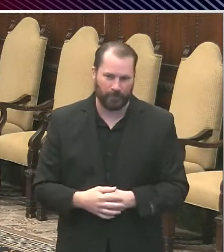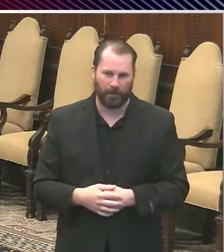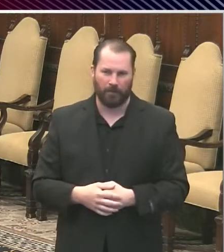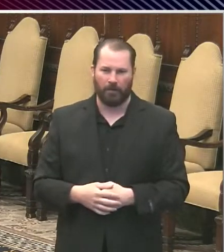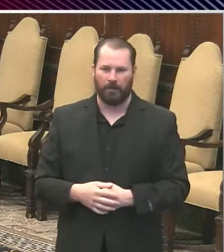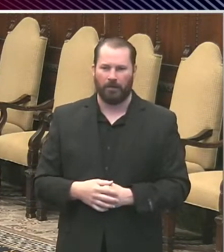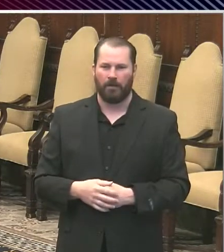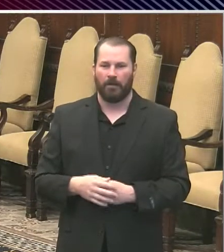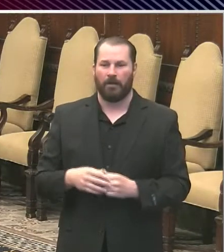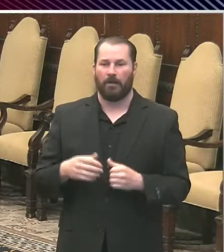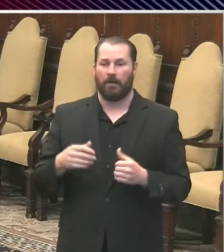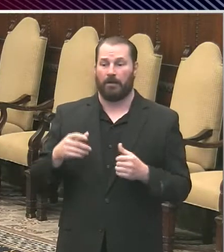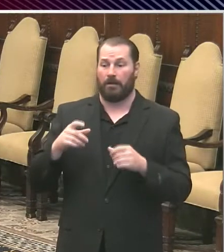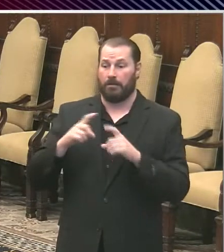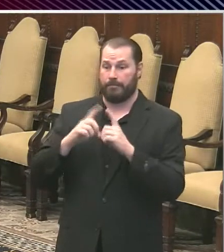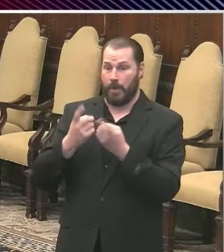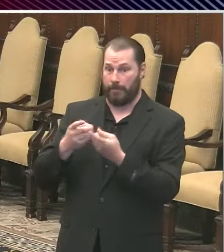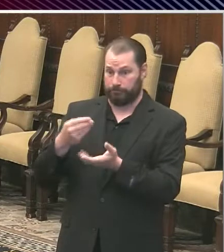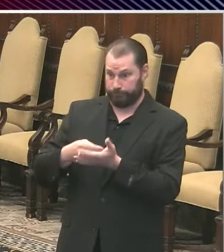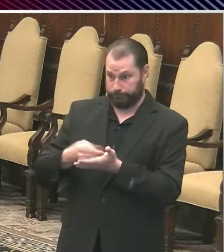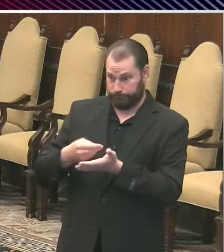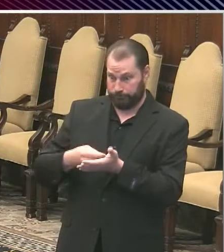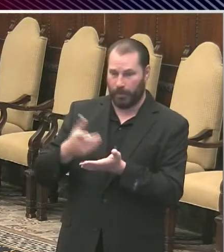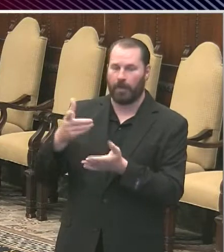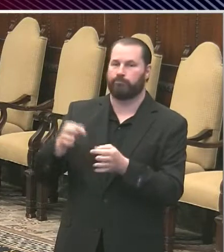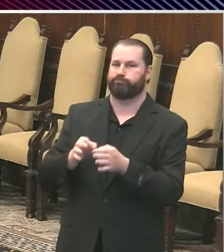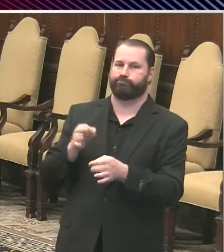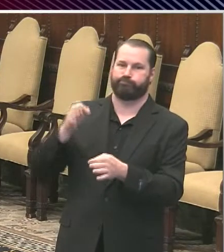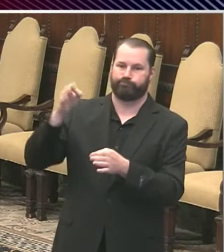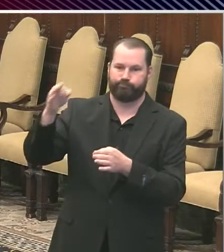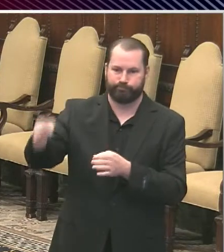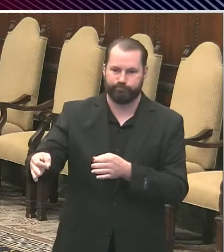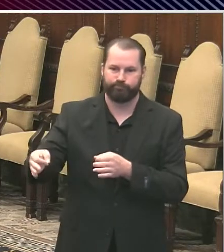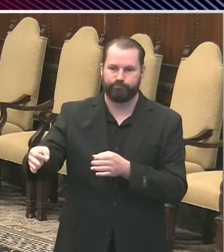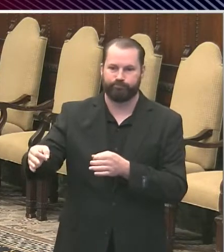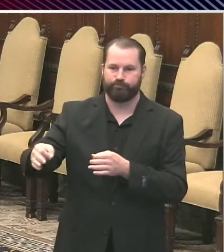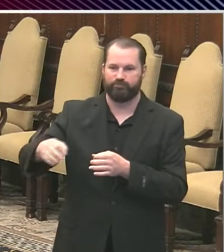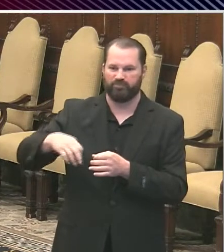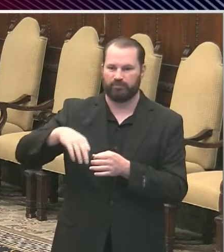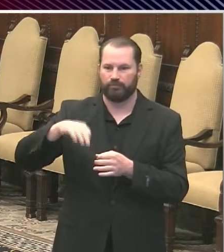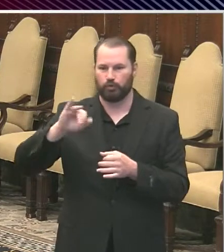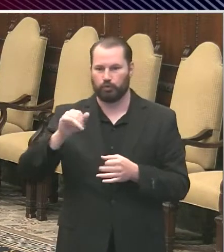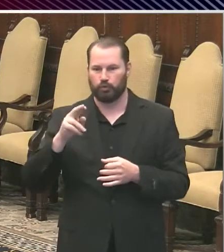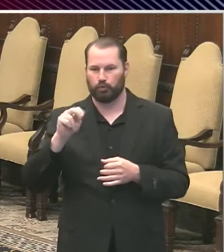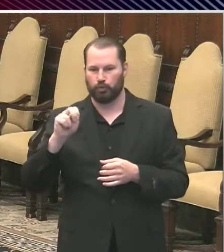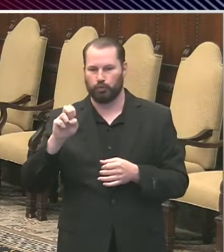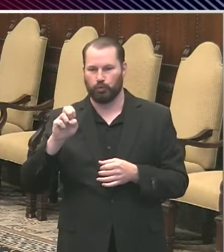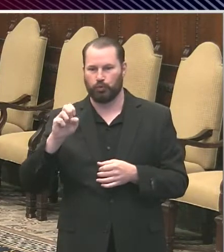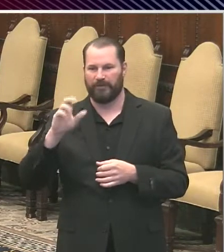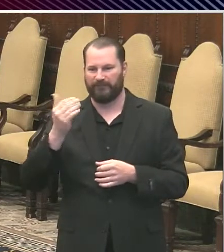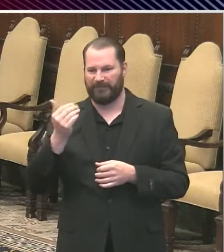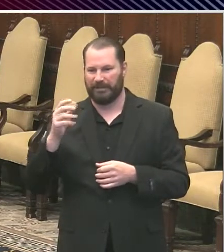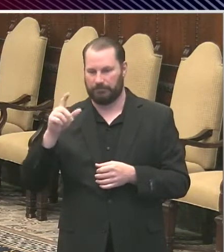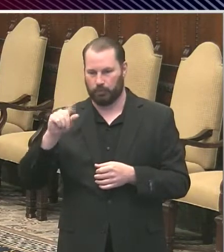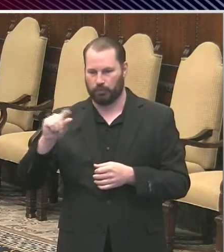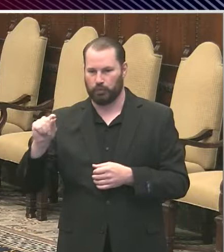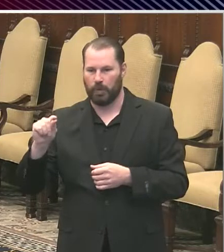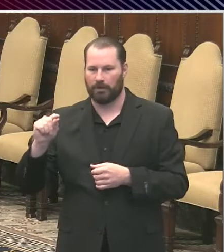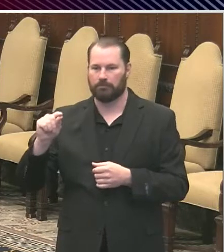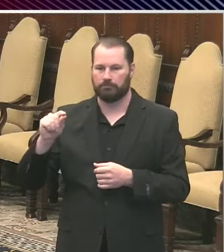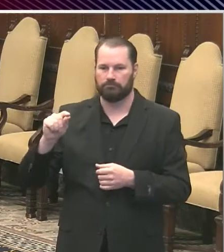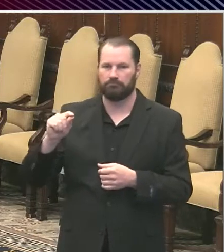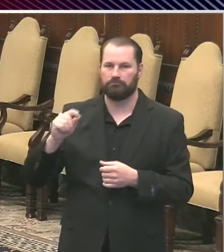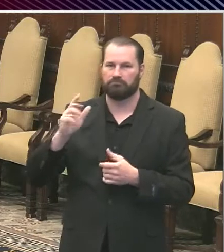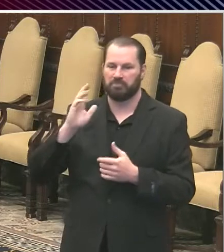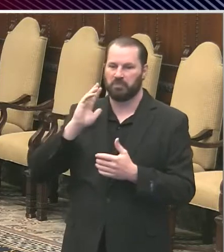tax due date to June 15th, 2020. That's June 15th, 2020. Similarly, the department has extended the